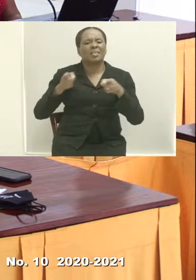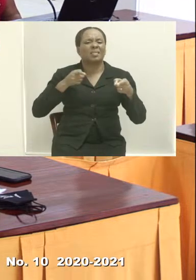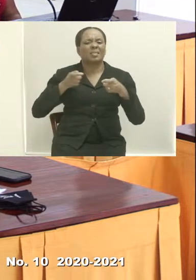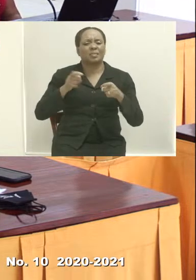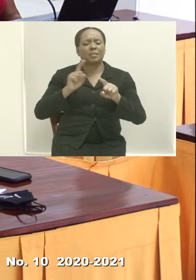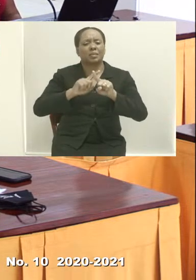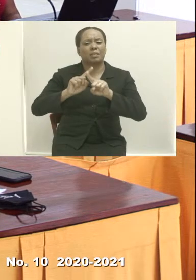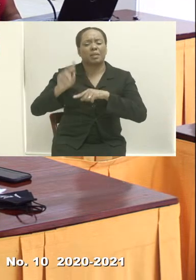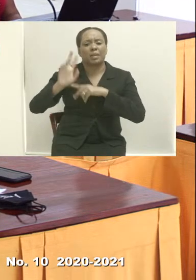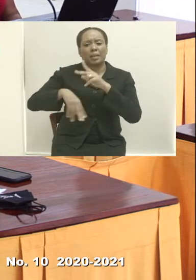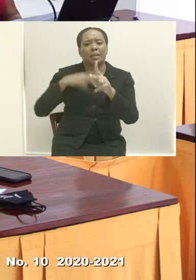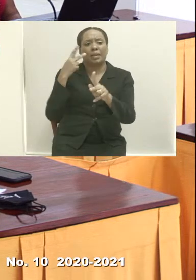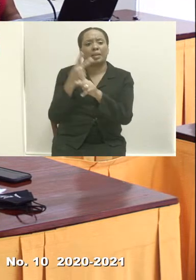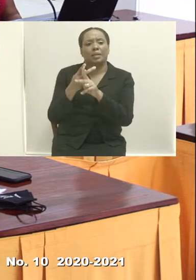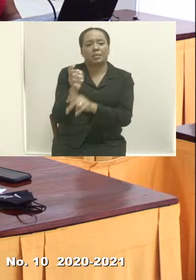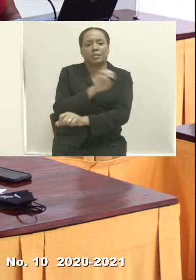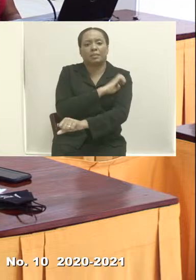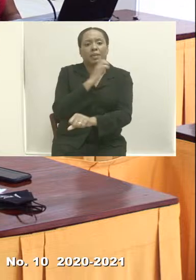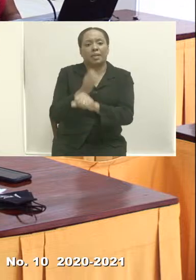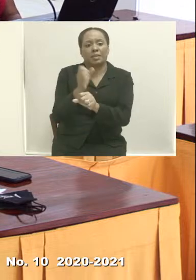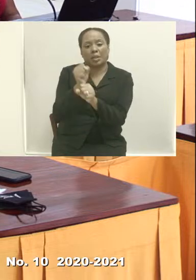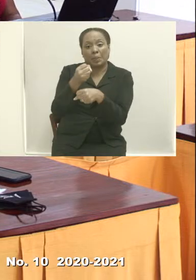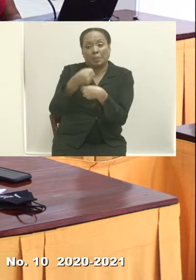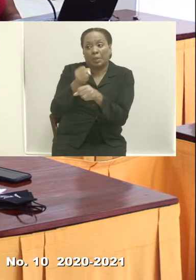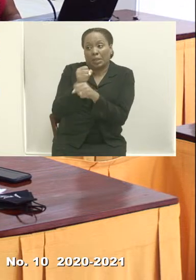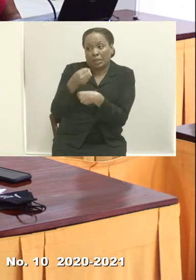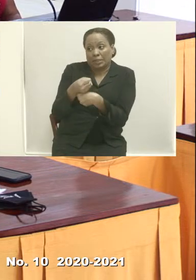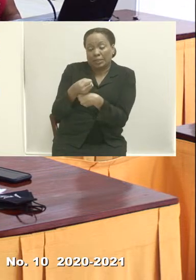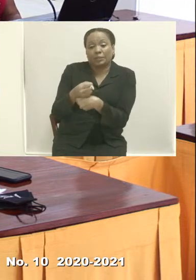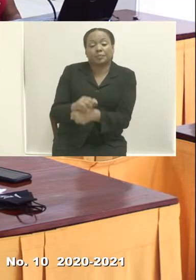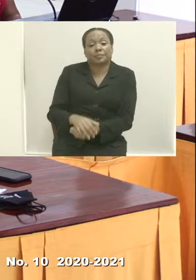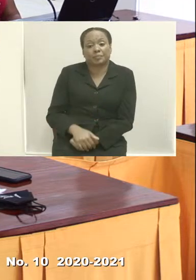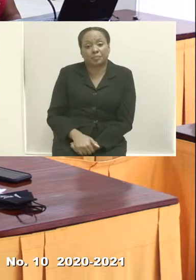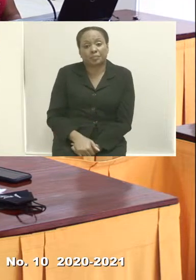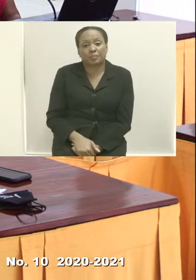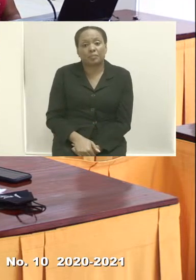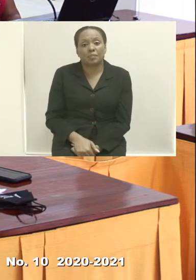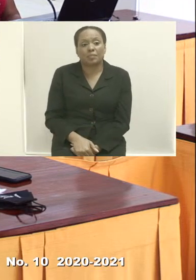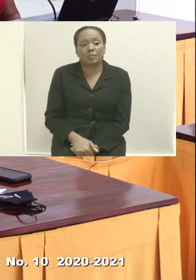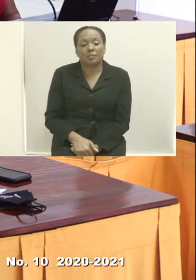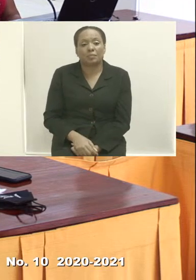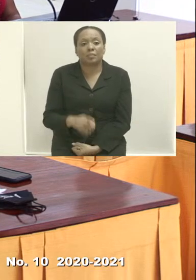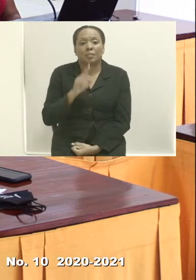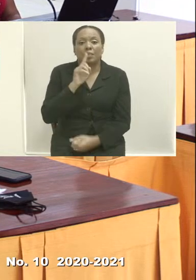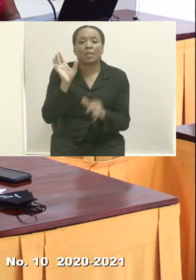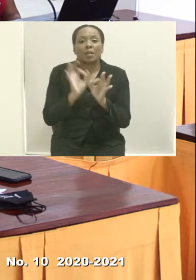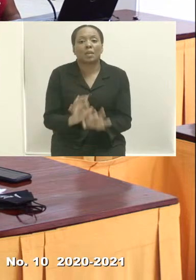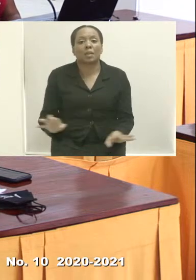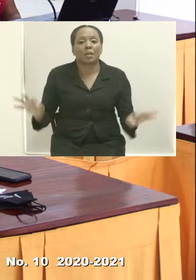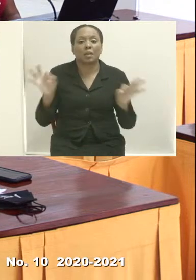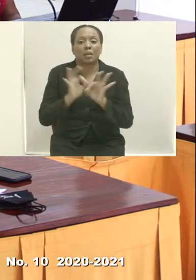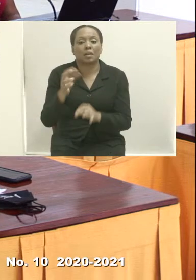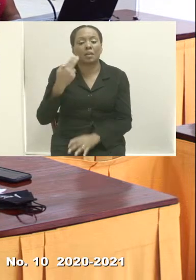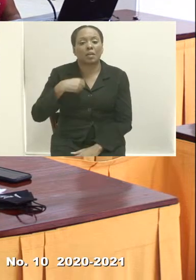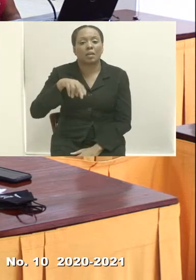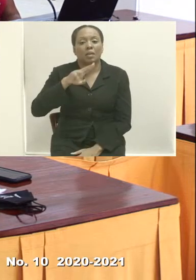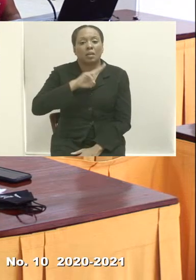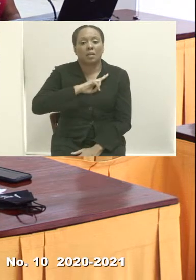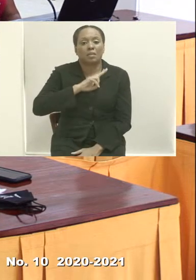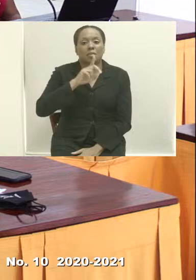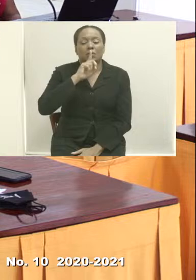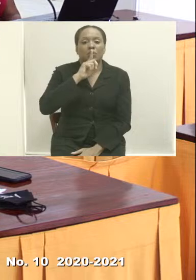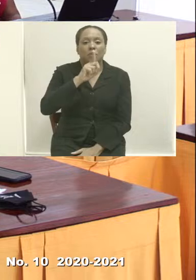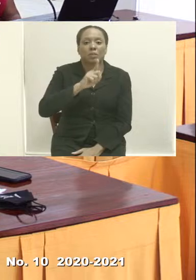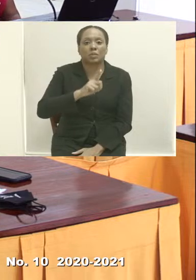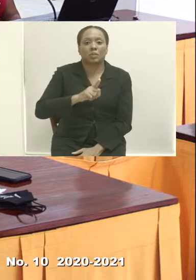of energy production. Ma'am, beyond that, it is also important for us to capitalize on the opportunity that we now